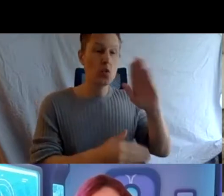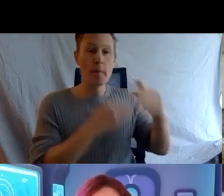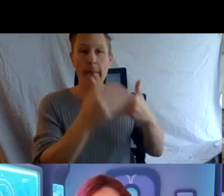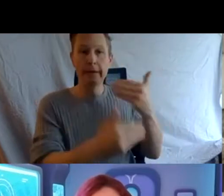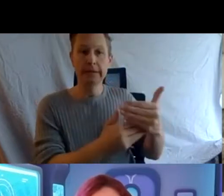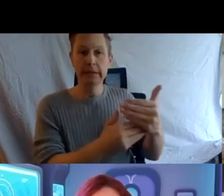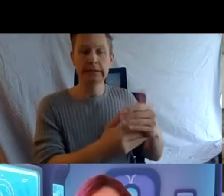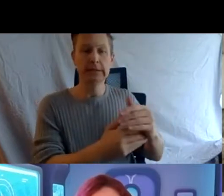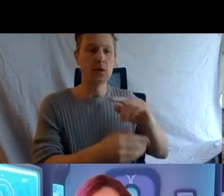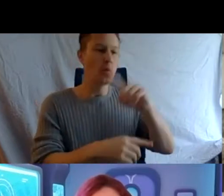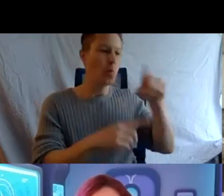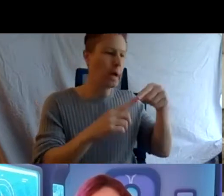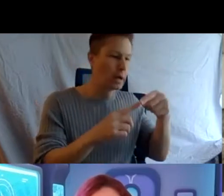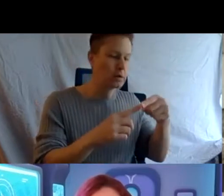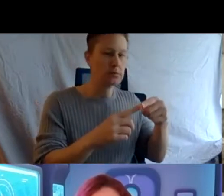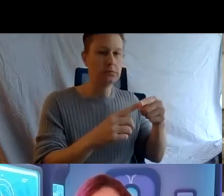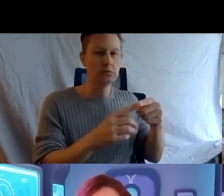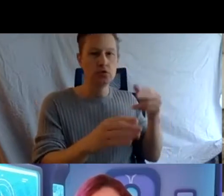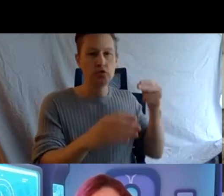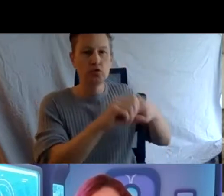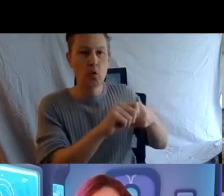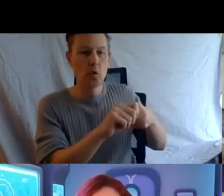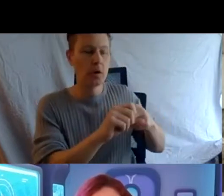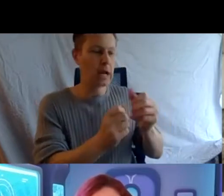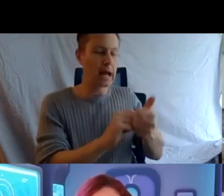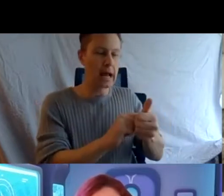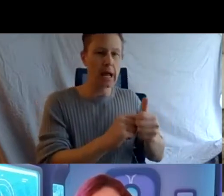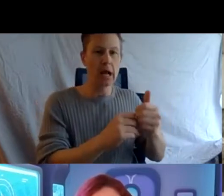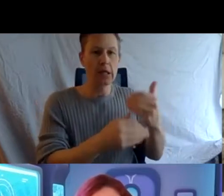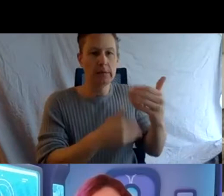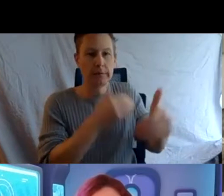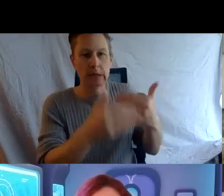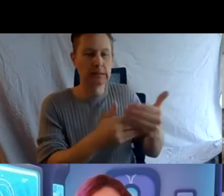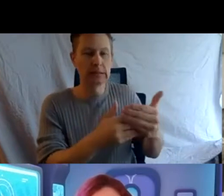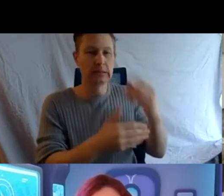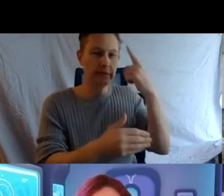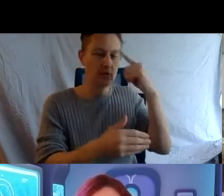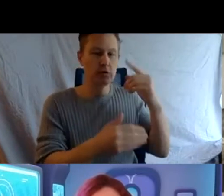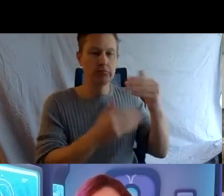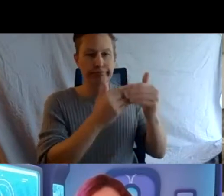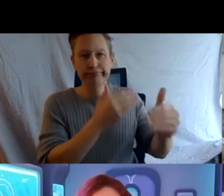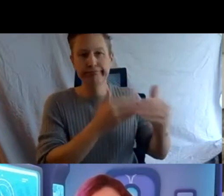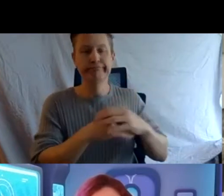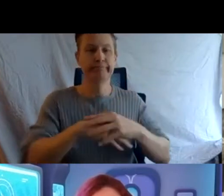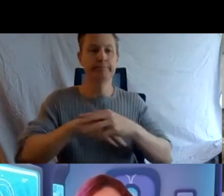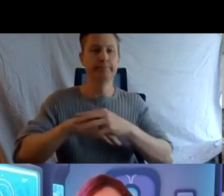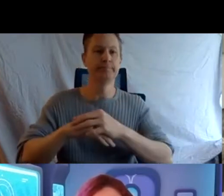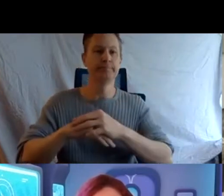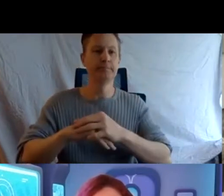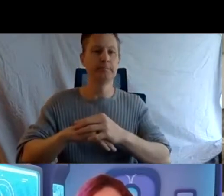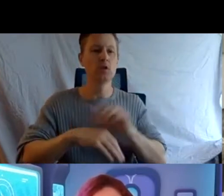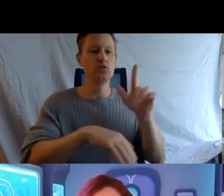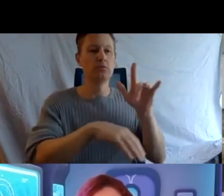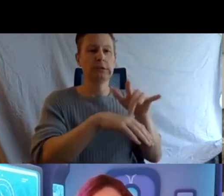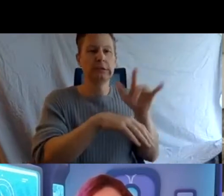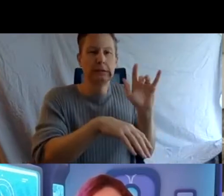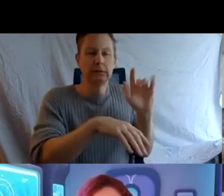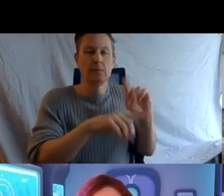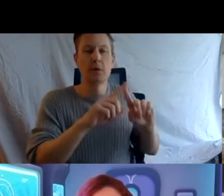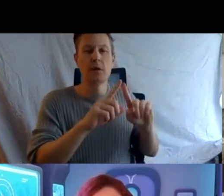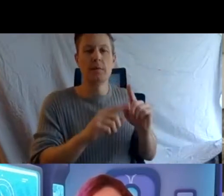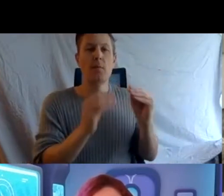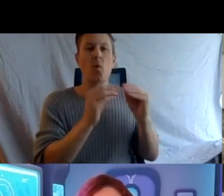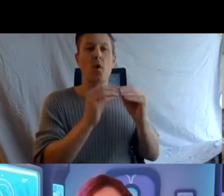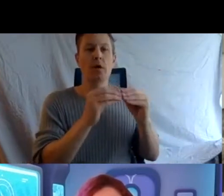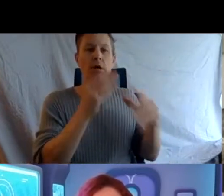in on, and how was that process for you going forward? I know you touched on it a little bit, but we'd love to hear more.